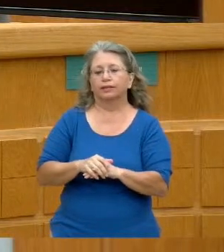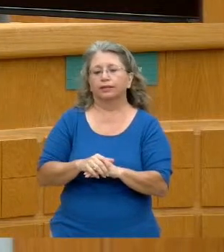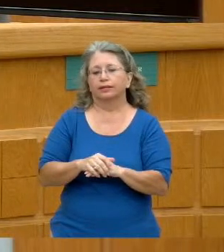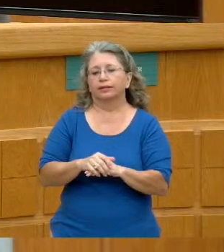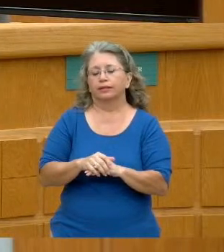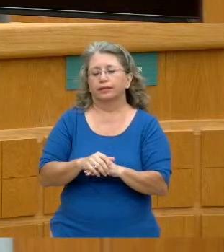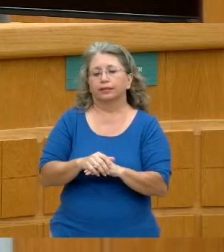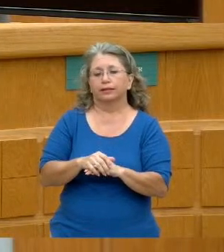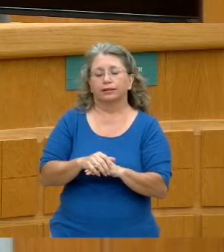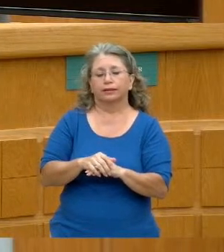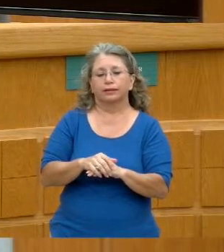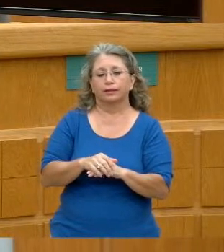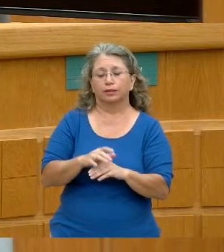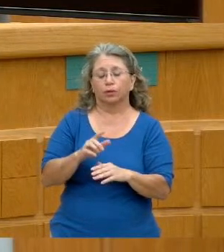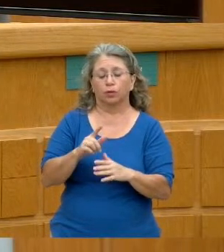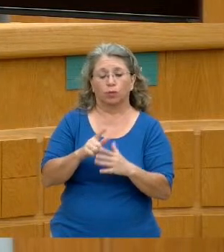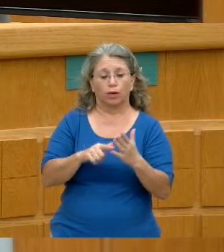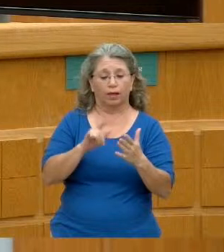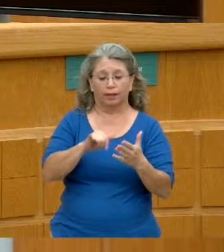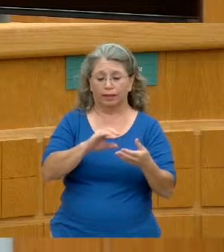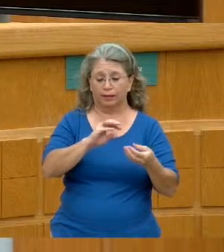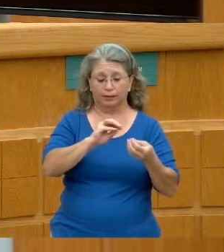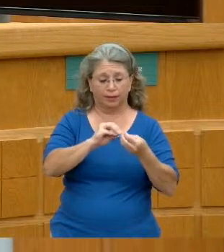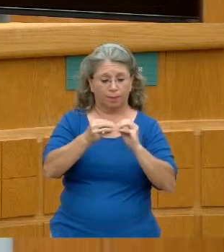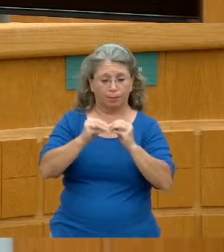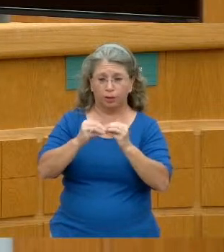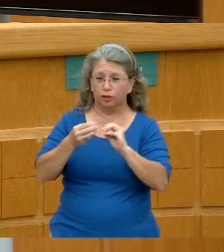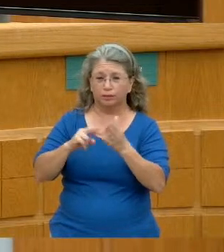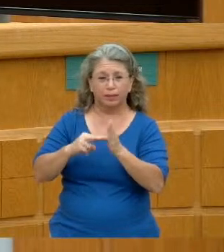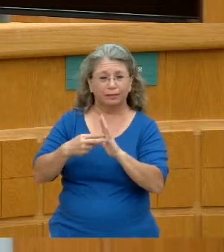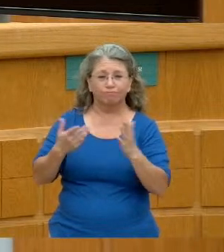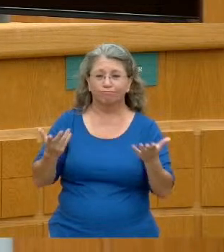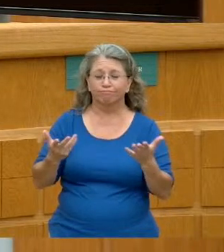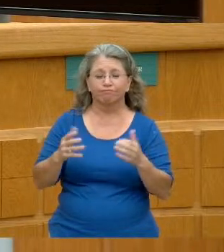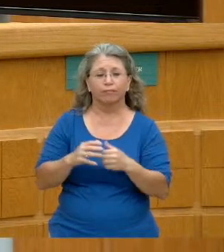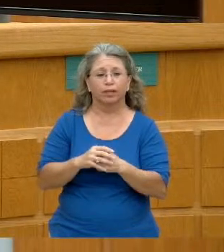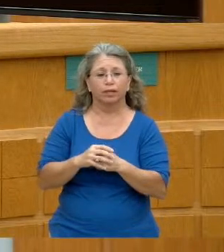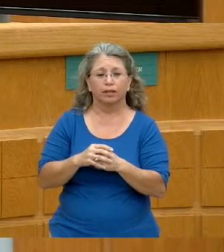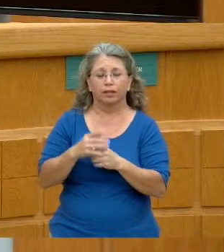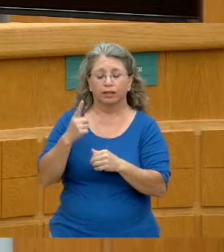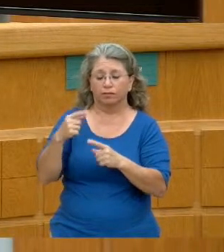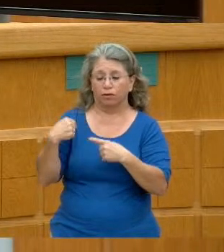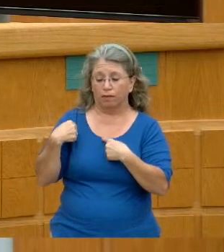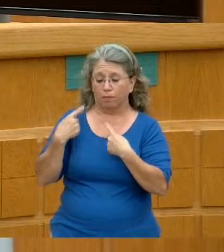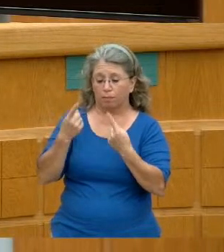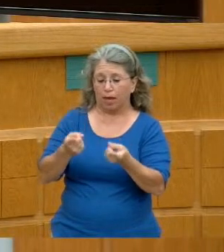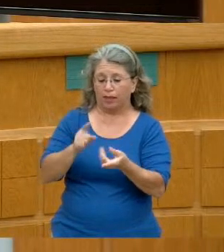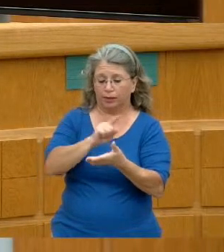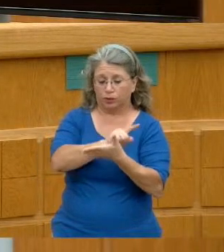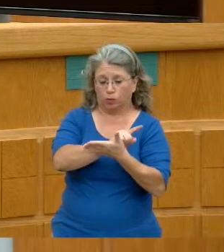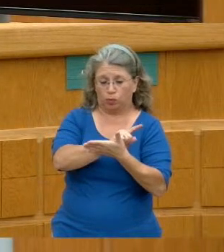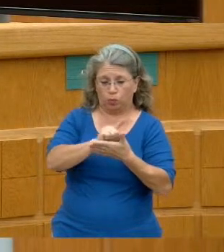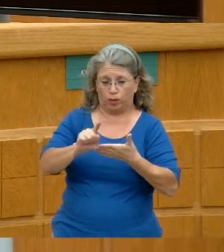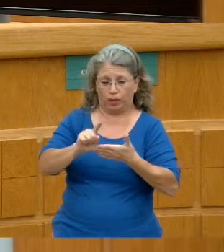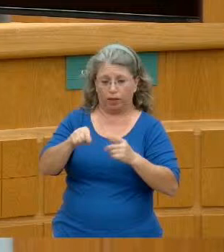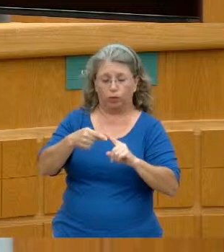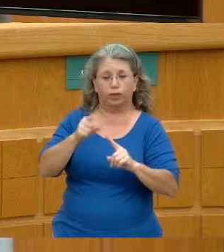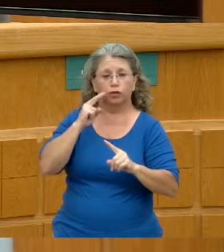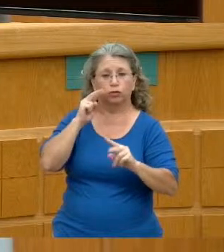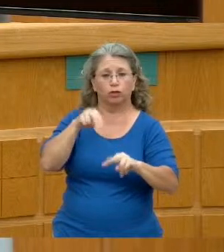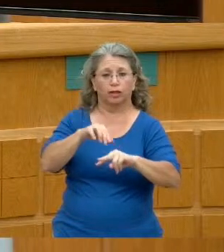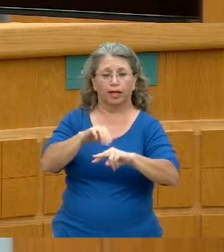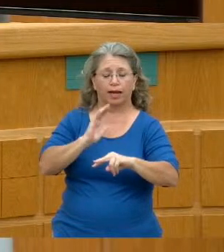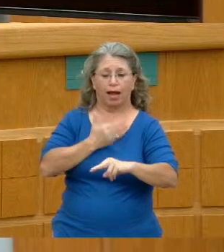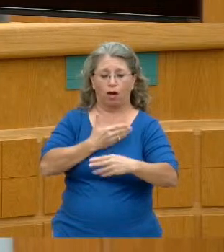this number does, or what these numbers do, is for the past week, when you look at our average numbers per capita, so